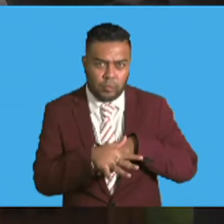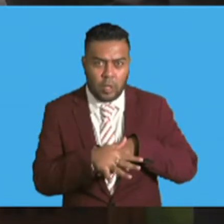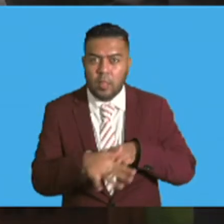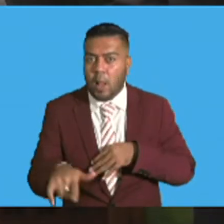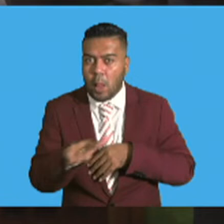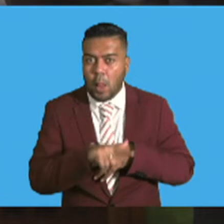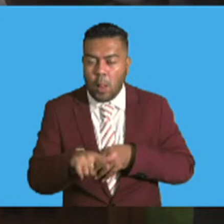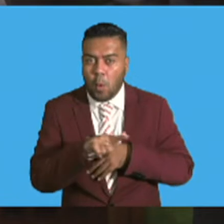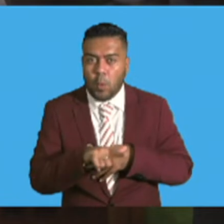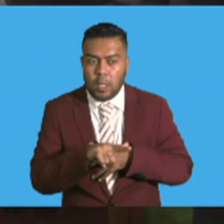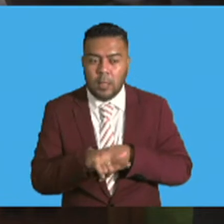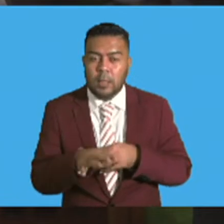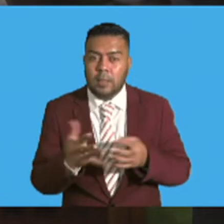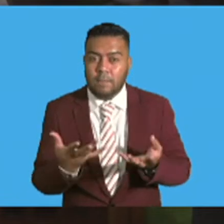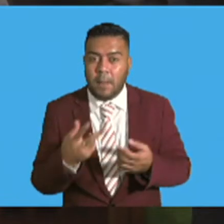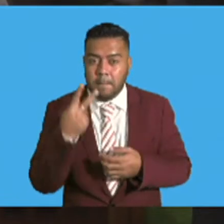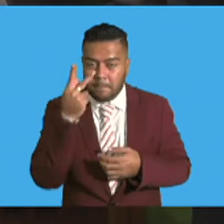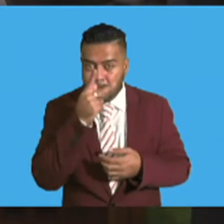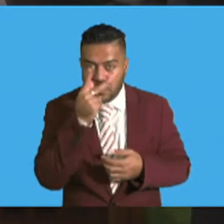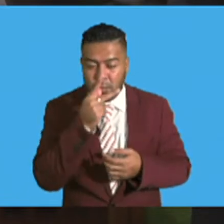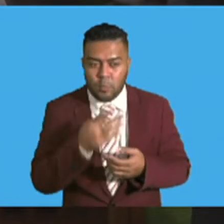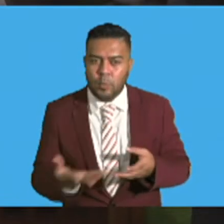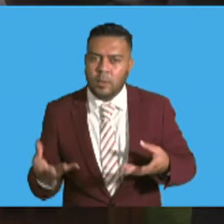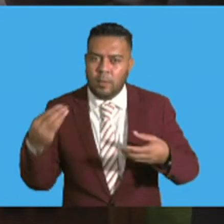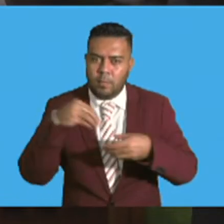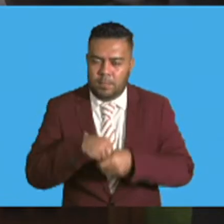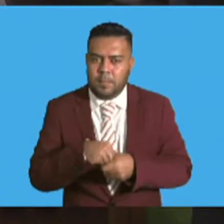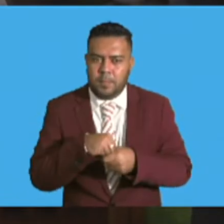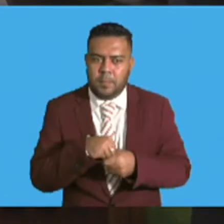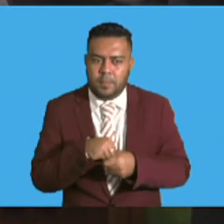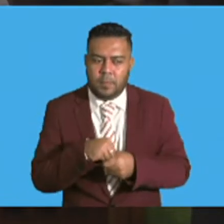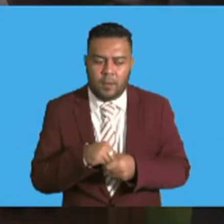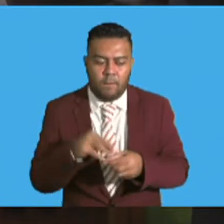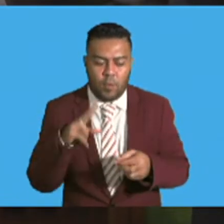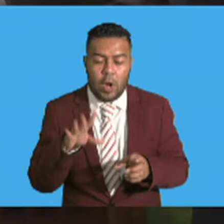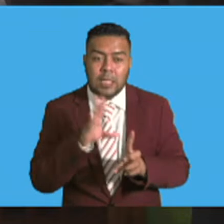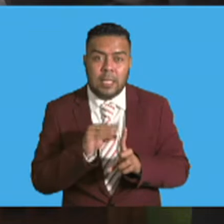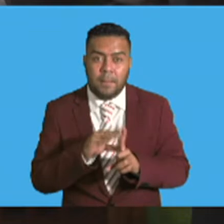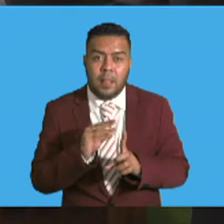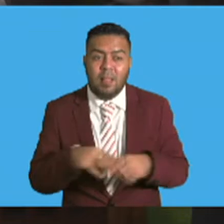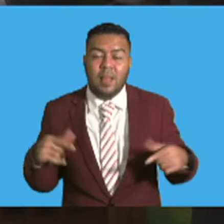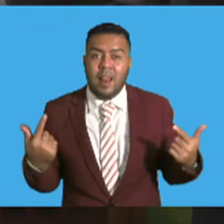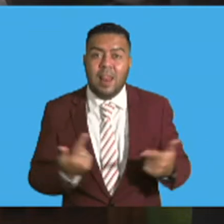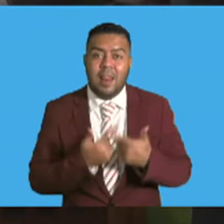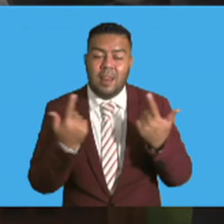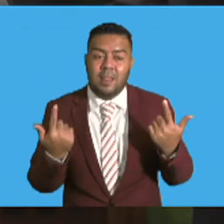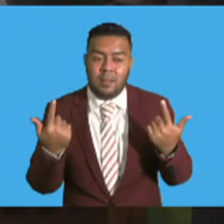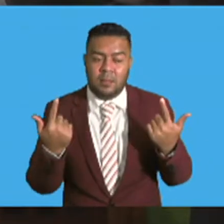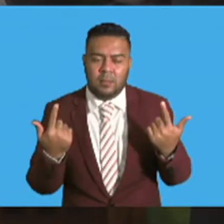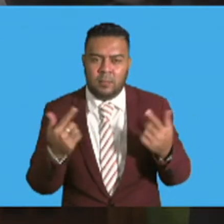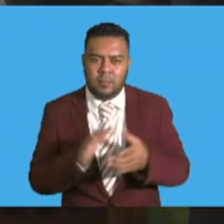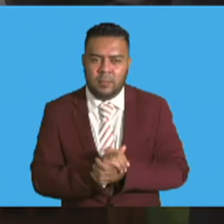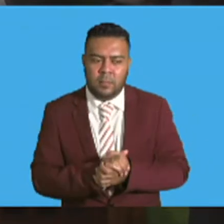local breeds of pig with the imported breeds, for example, the large Landrock breed,